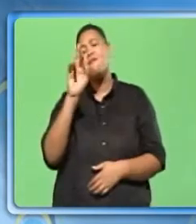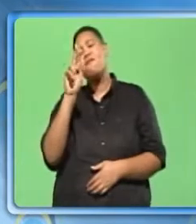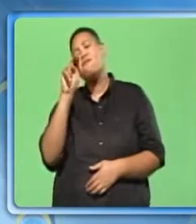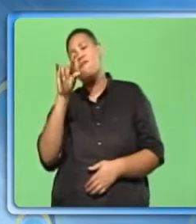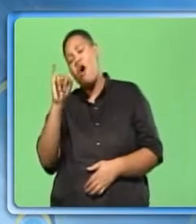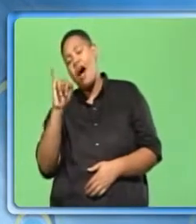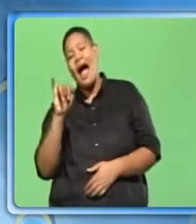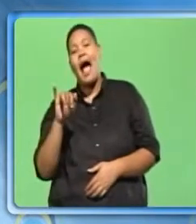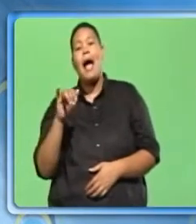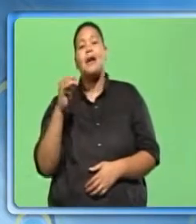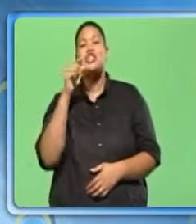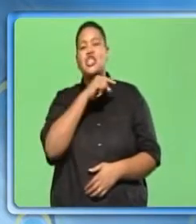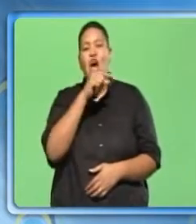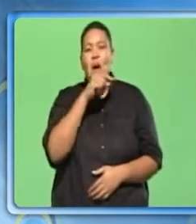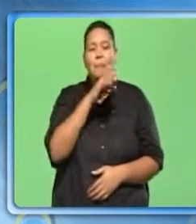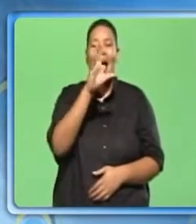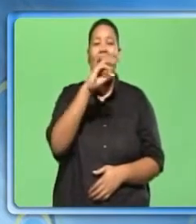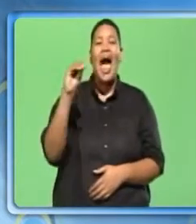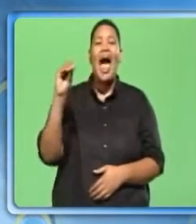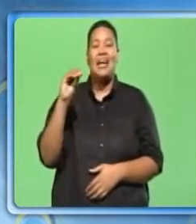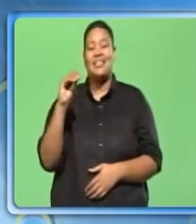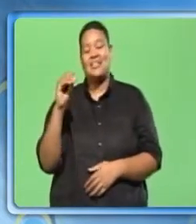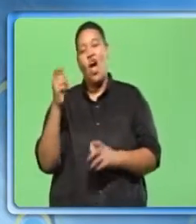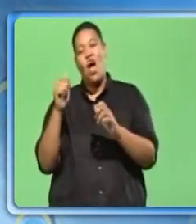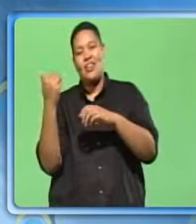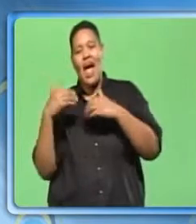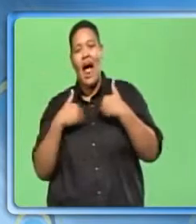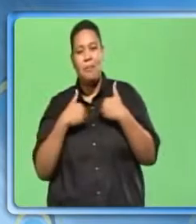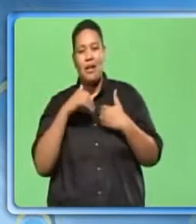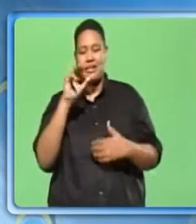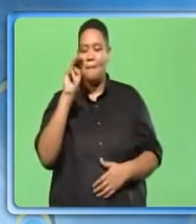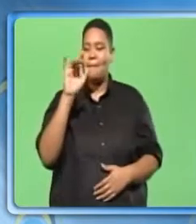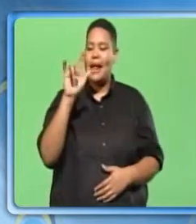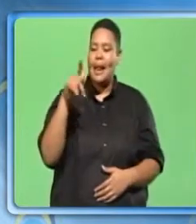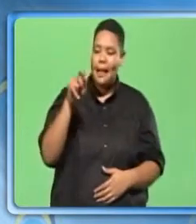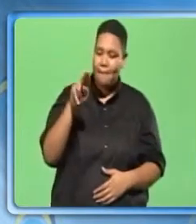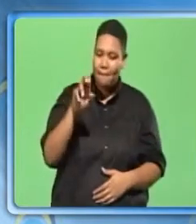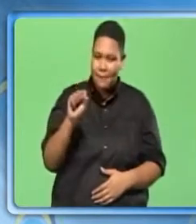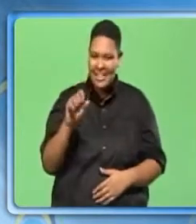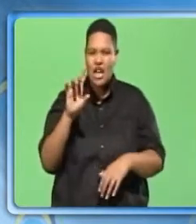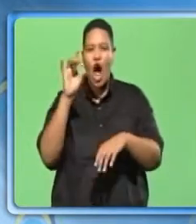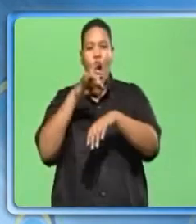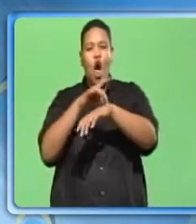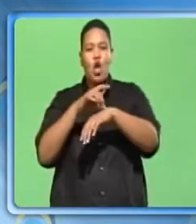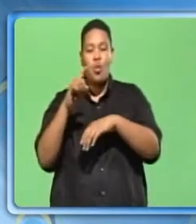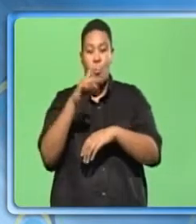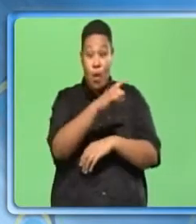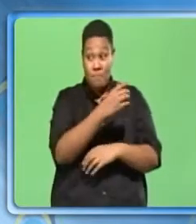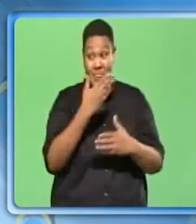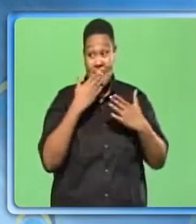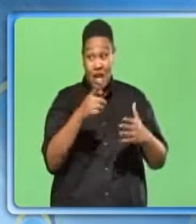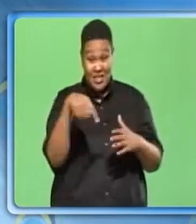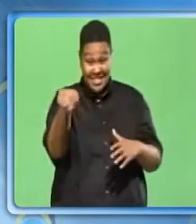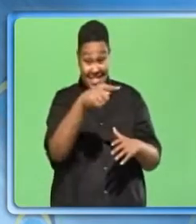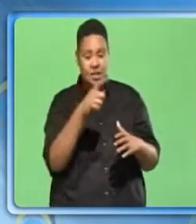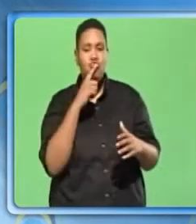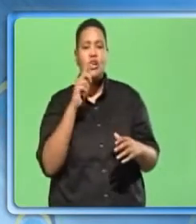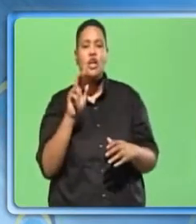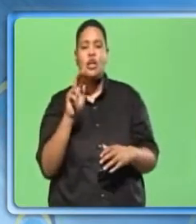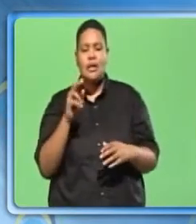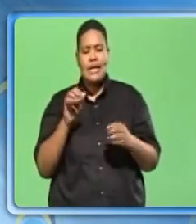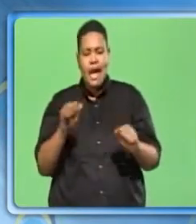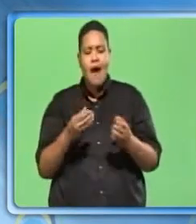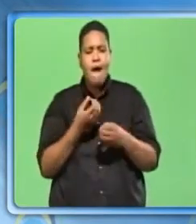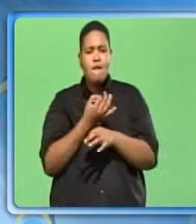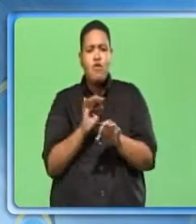animals such as earthworms and millipedes. Thanks to these decomposers, nutrients are freed up